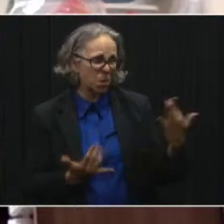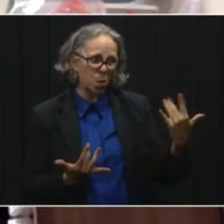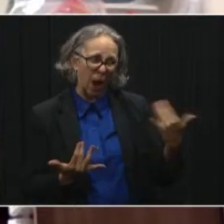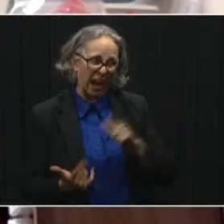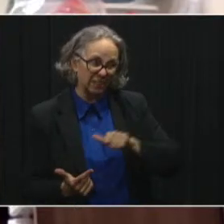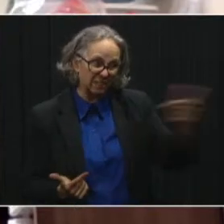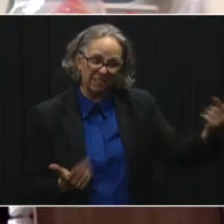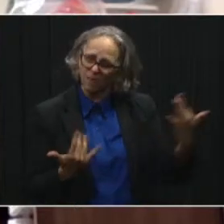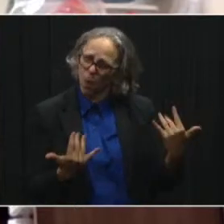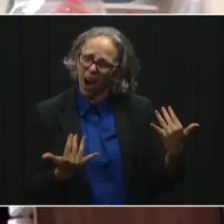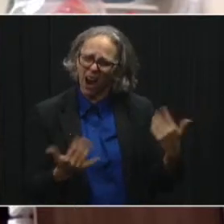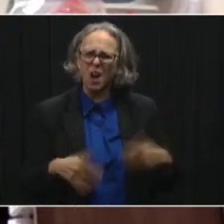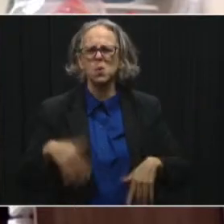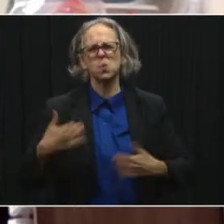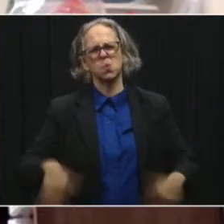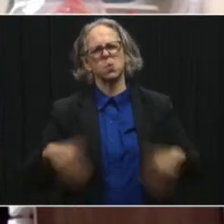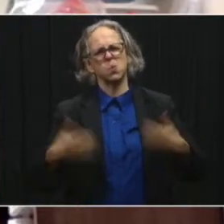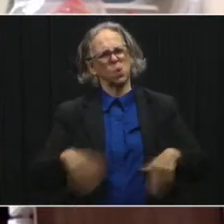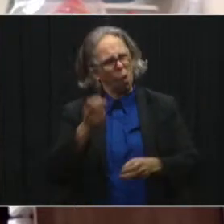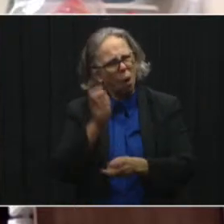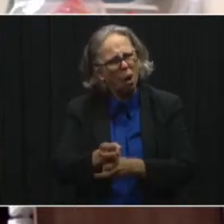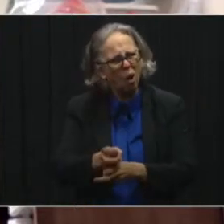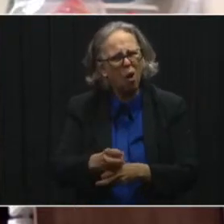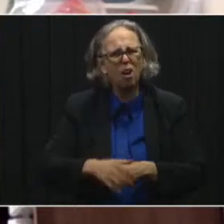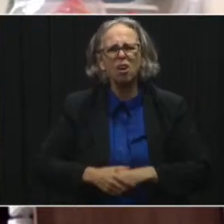it very difficult to try to get those beds available.